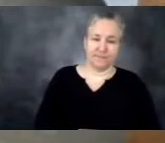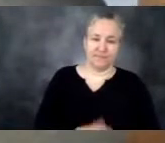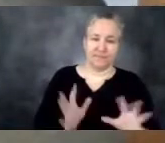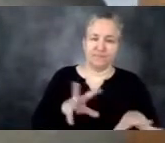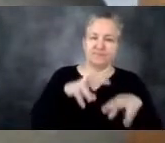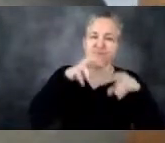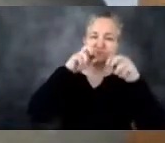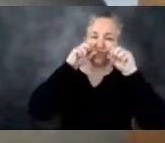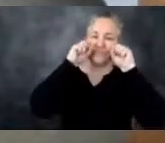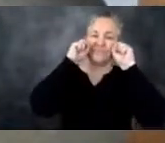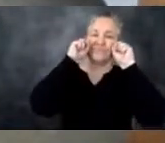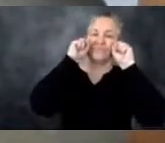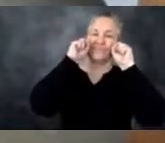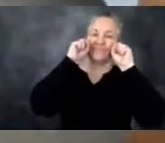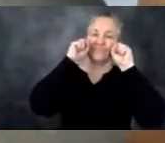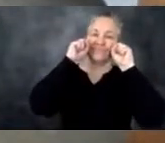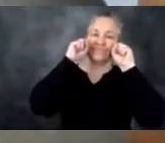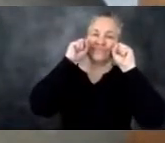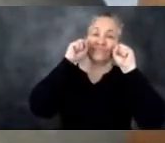and inhale